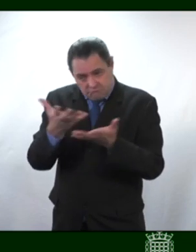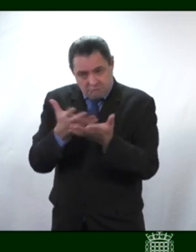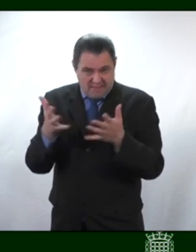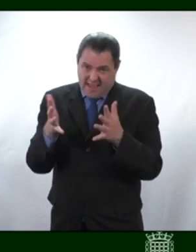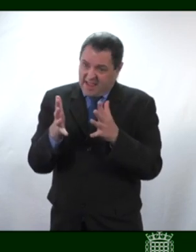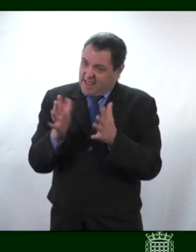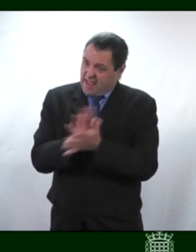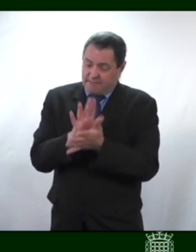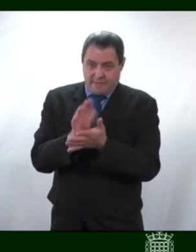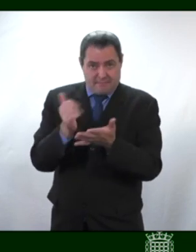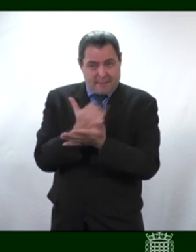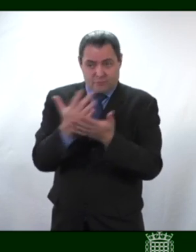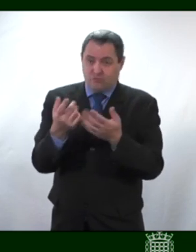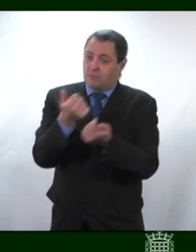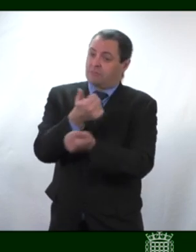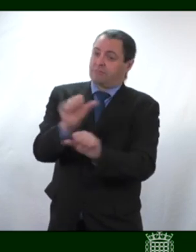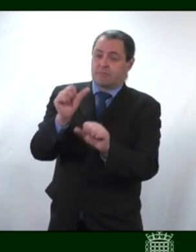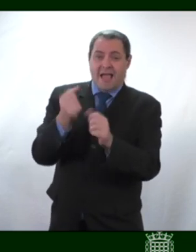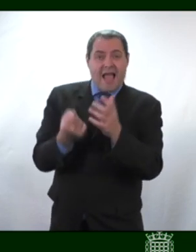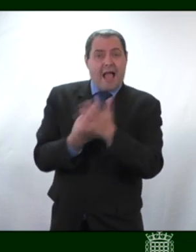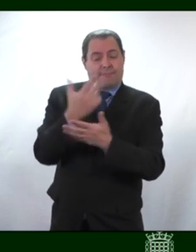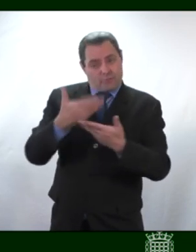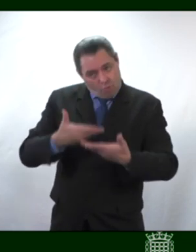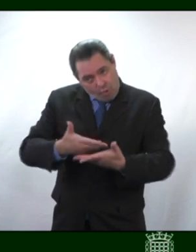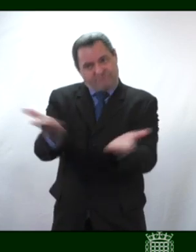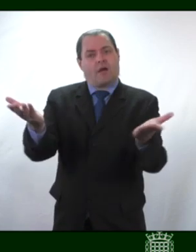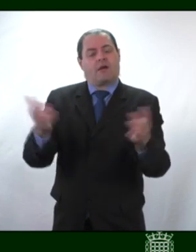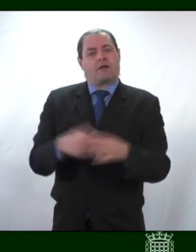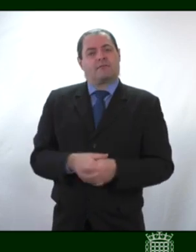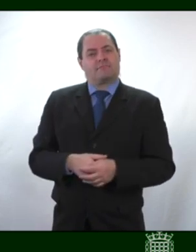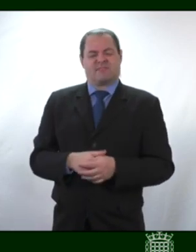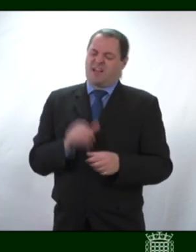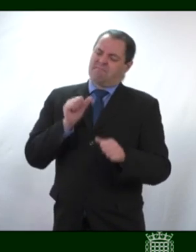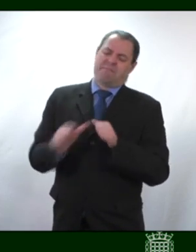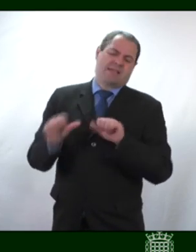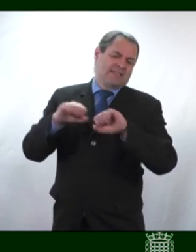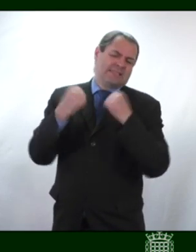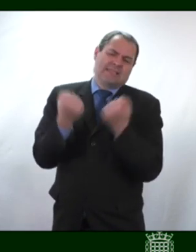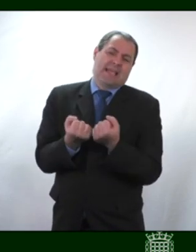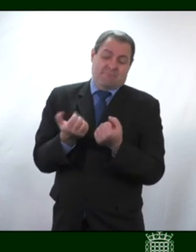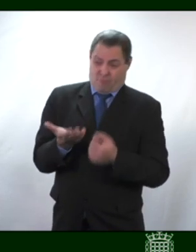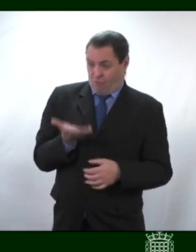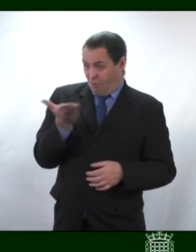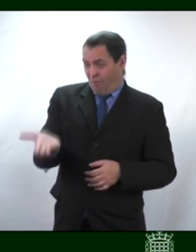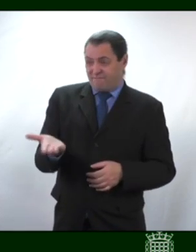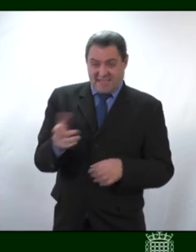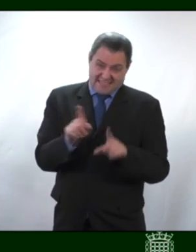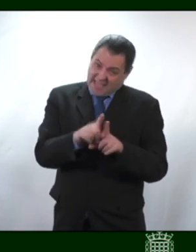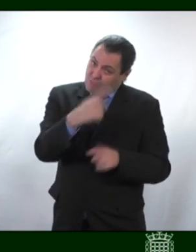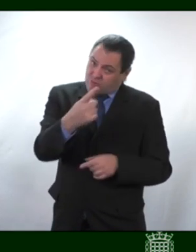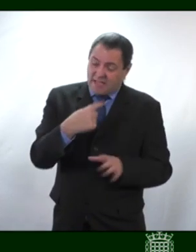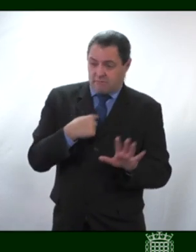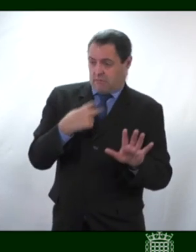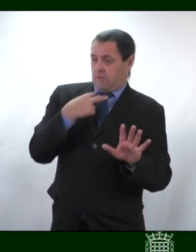happen. And it is best done as a team effort. The offer was there on the table. I, like him, regret